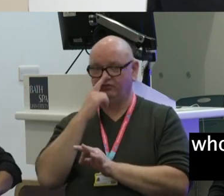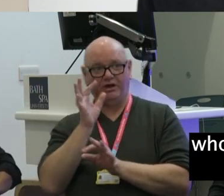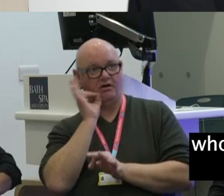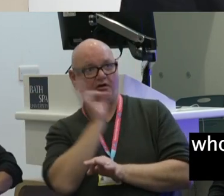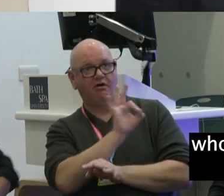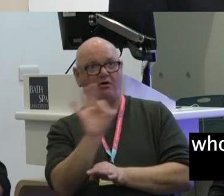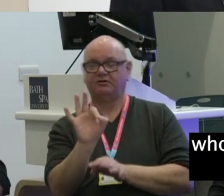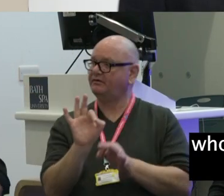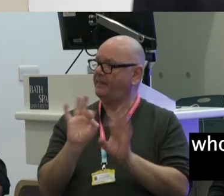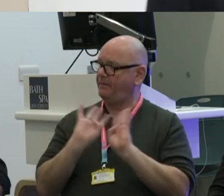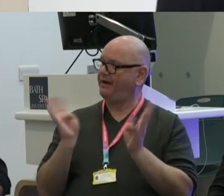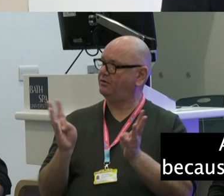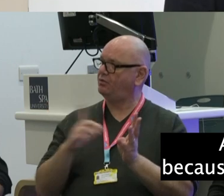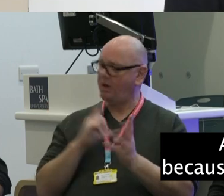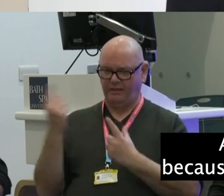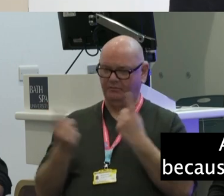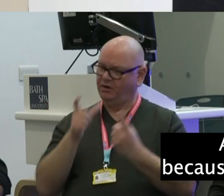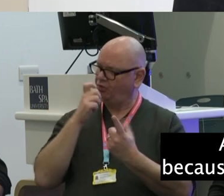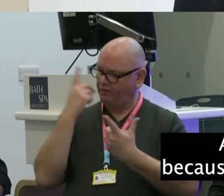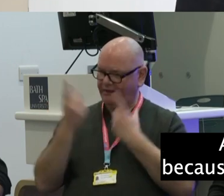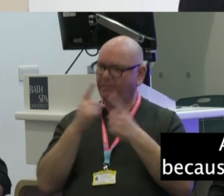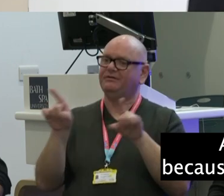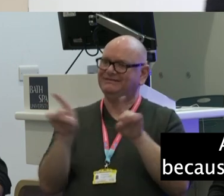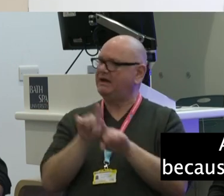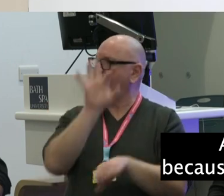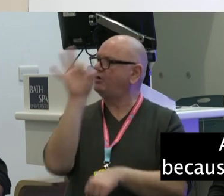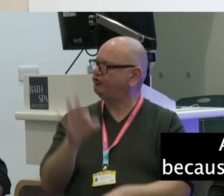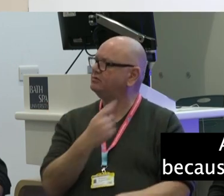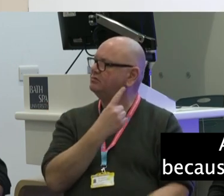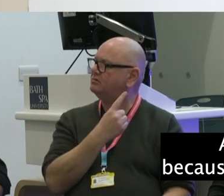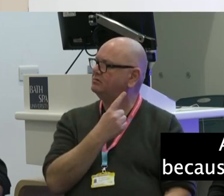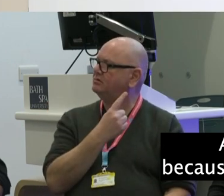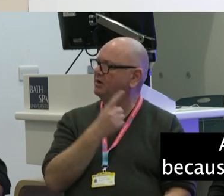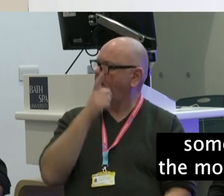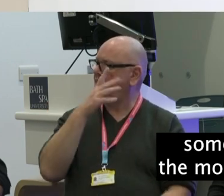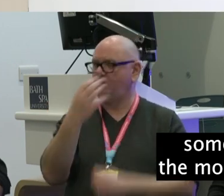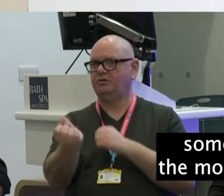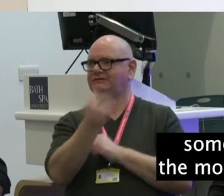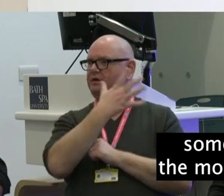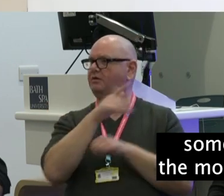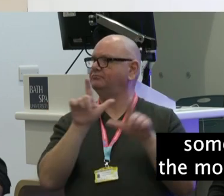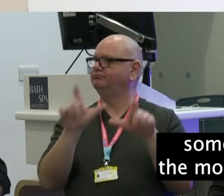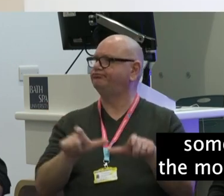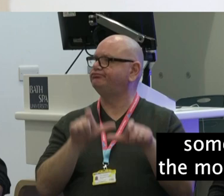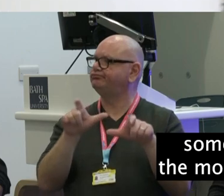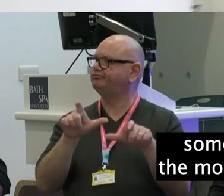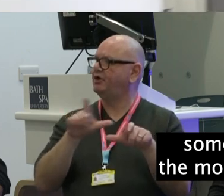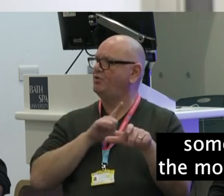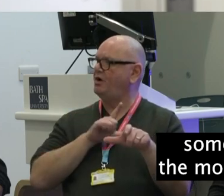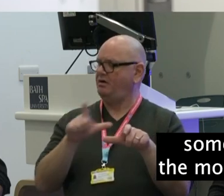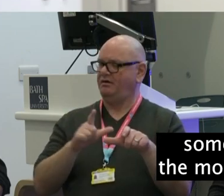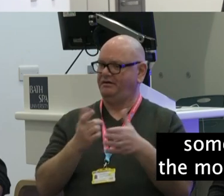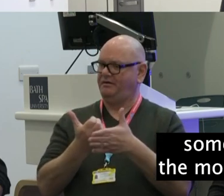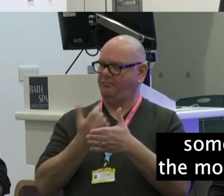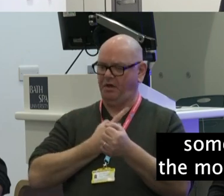wrangling around exactly the same thing. And I will keep the slide up because if you are like me, the moment somebody explains what to do is the moment